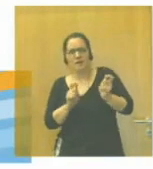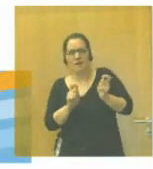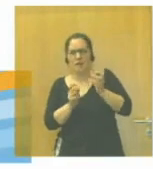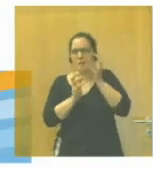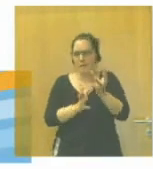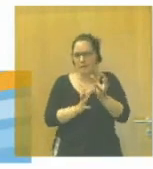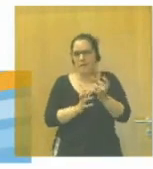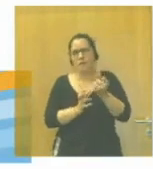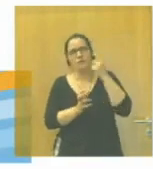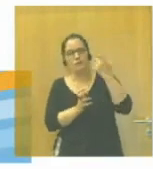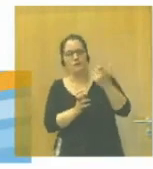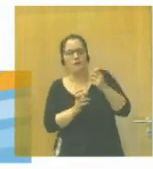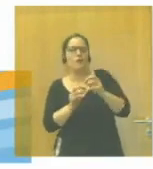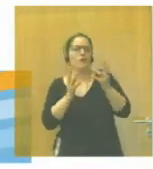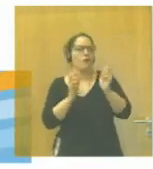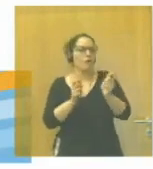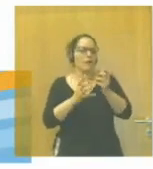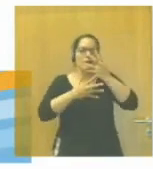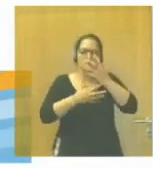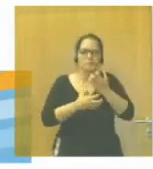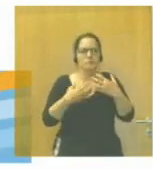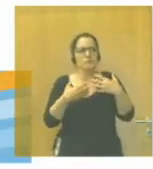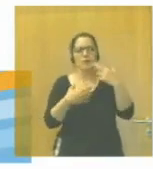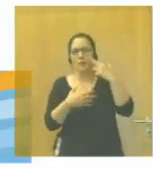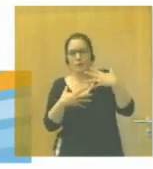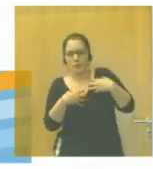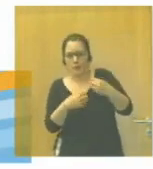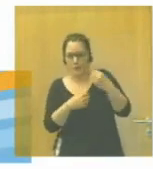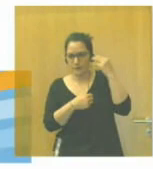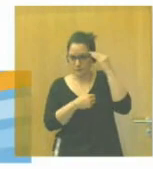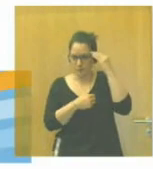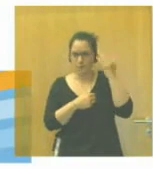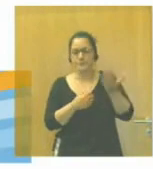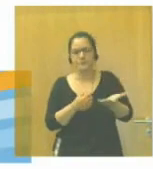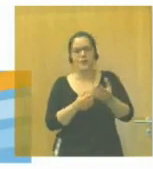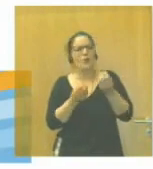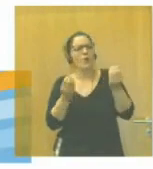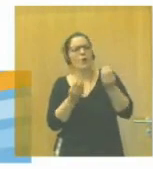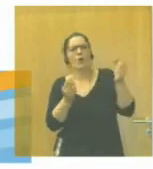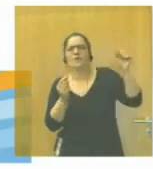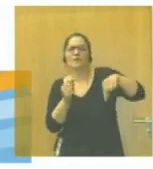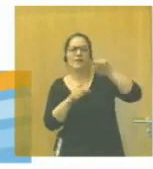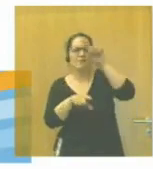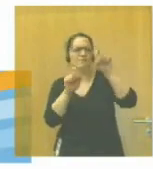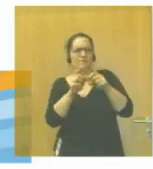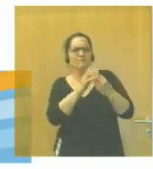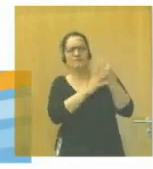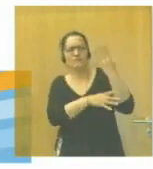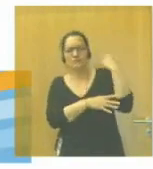themselves. What are the commonalities about them? What's at the root of this problem in our community? So how might we address